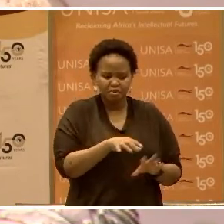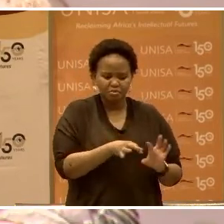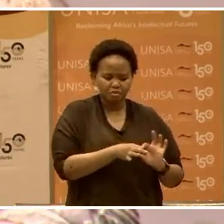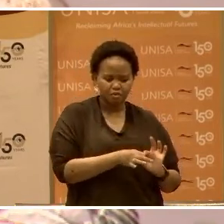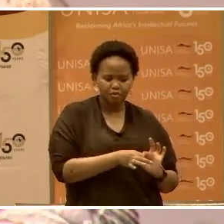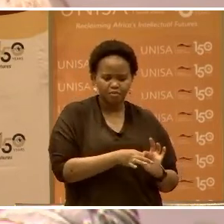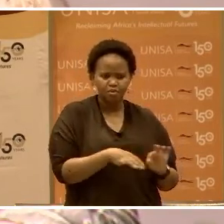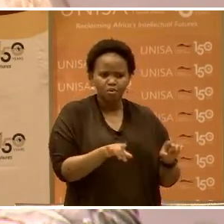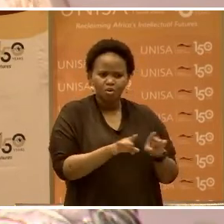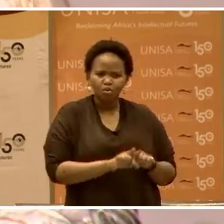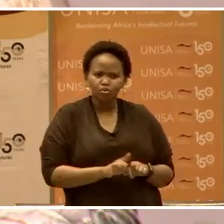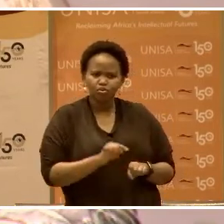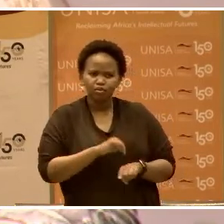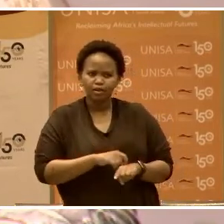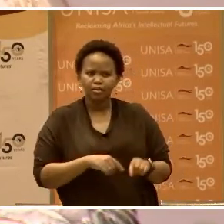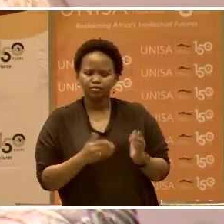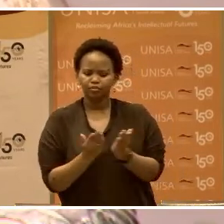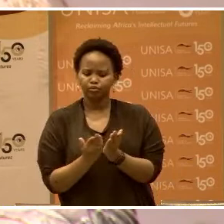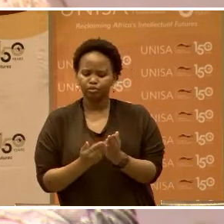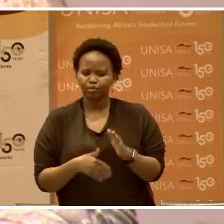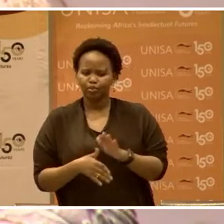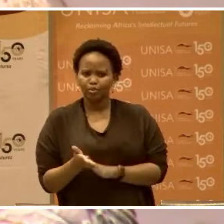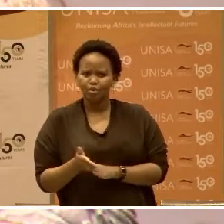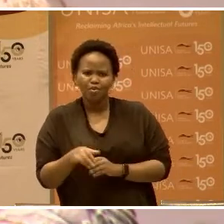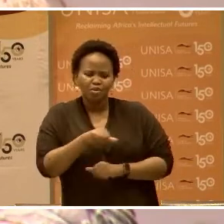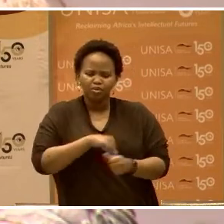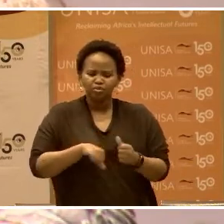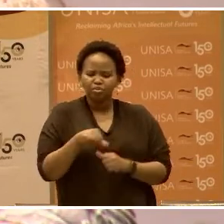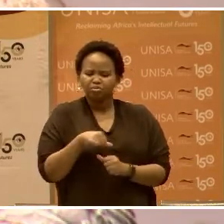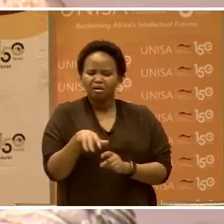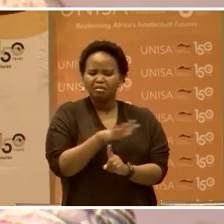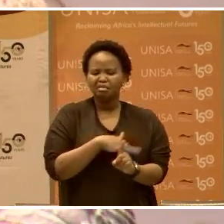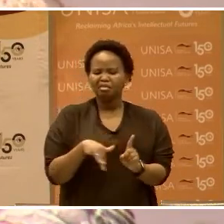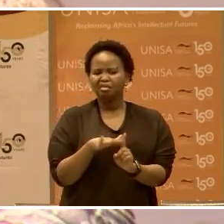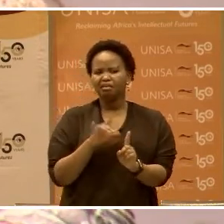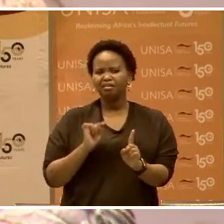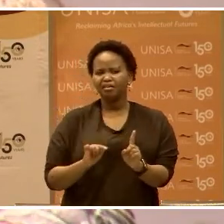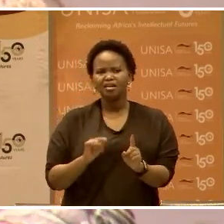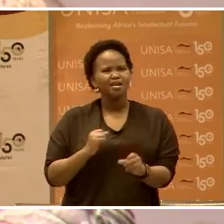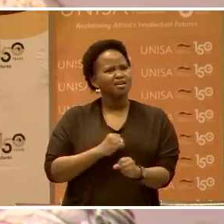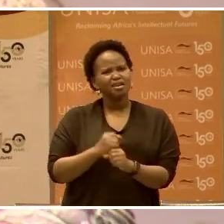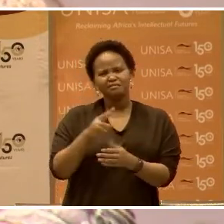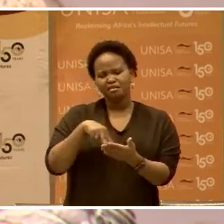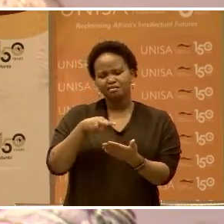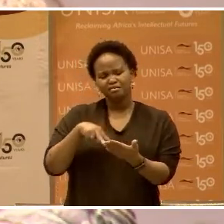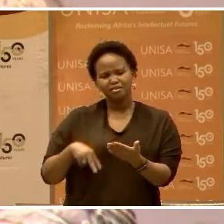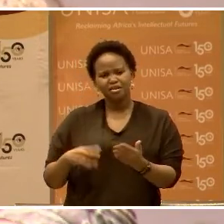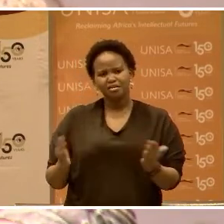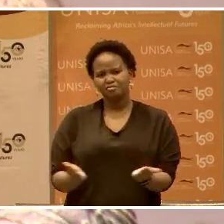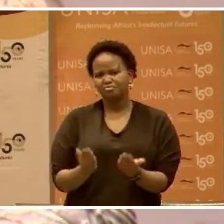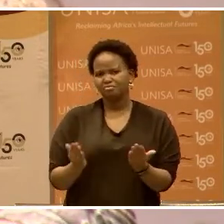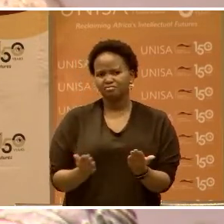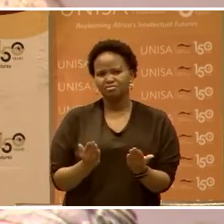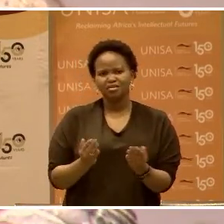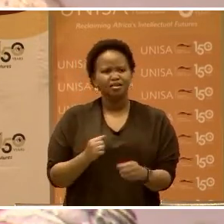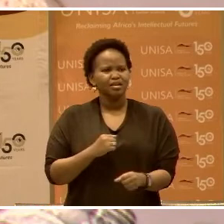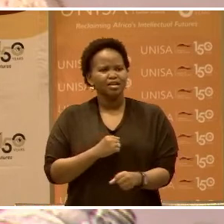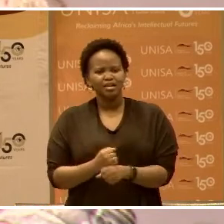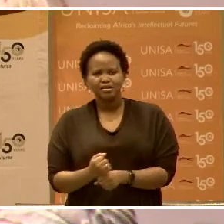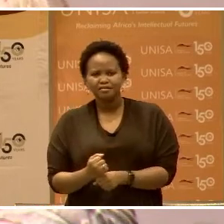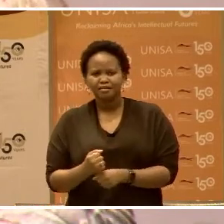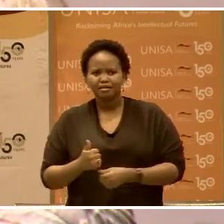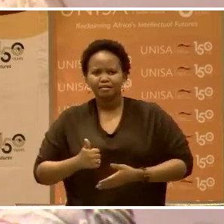at school, social conditions that are not conducive to reading, and reading habits that have not been instilled from a young